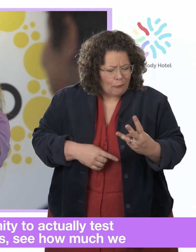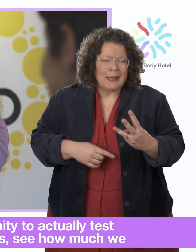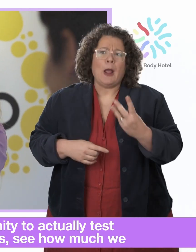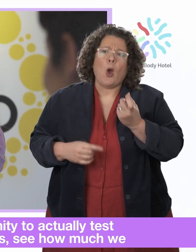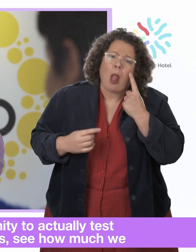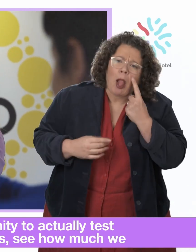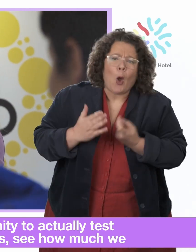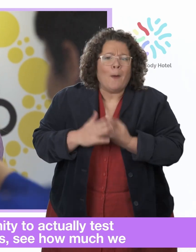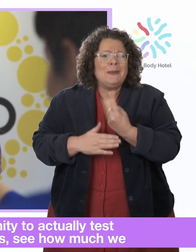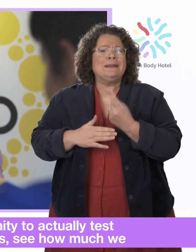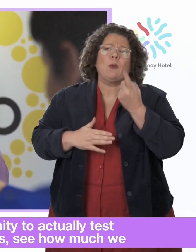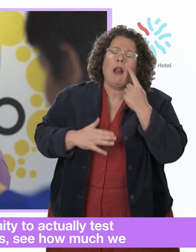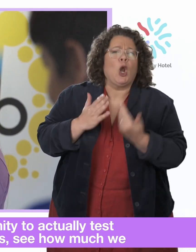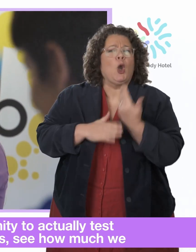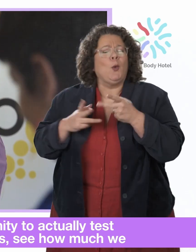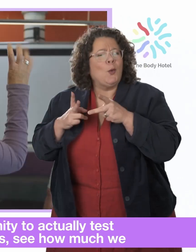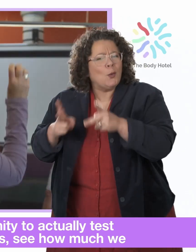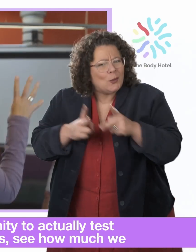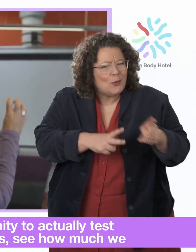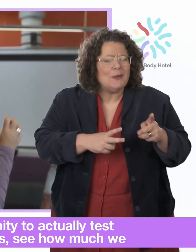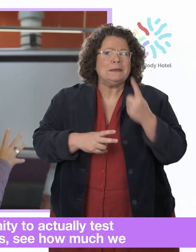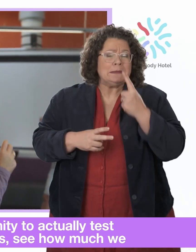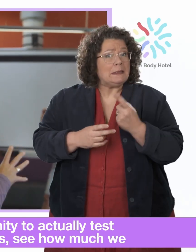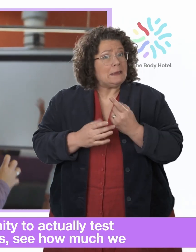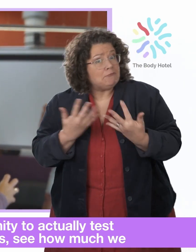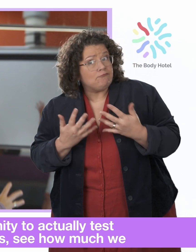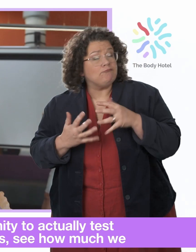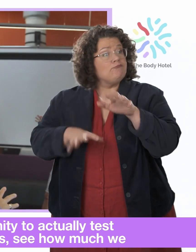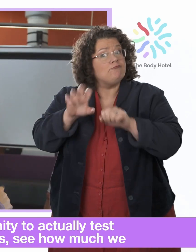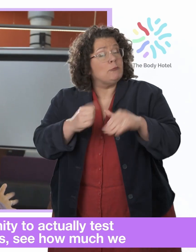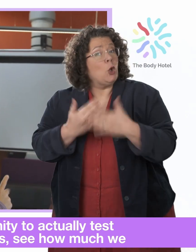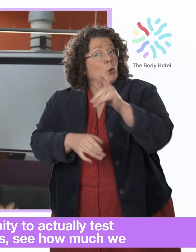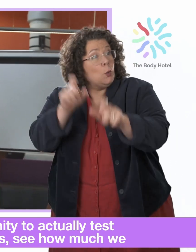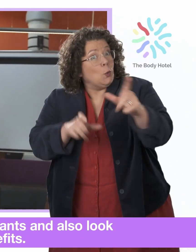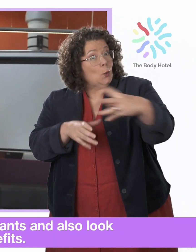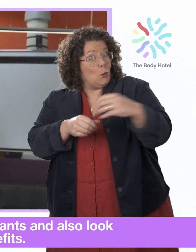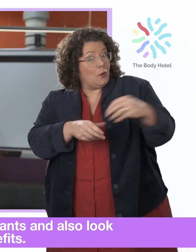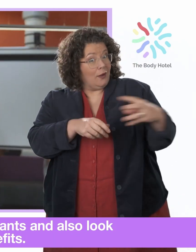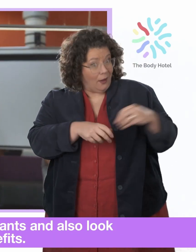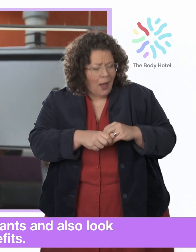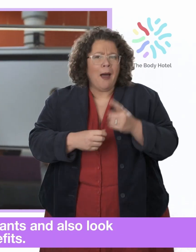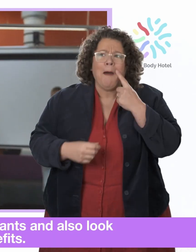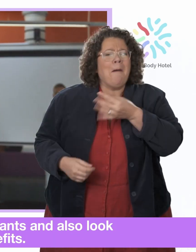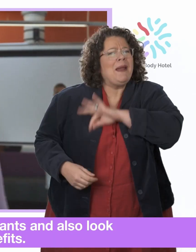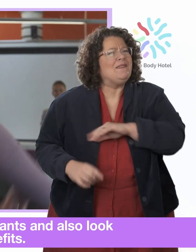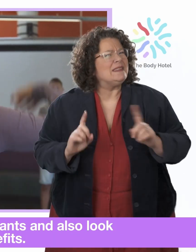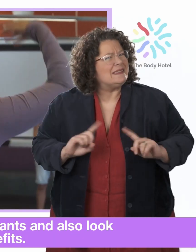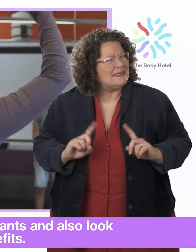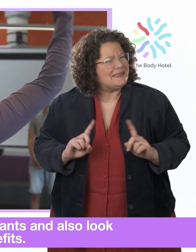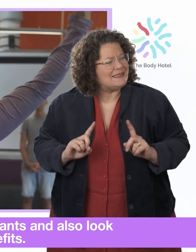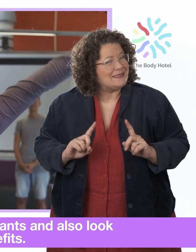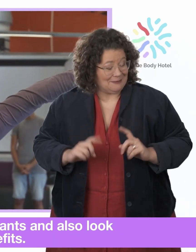it as an opportunity to actually test out some new interventions, see how much we could reach new participants,